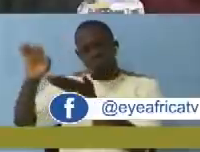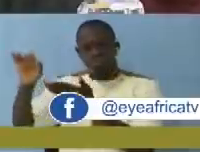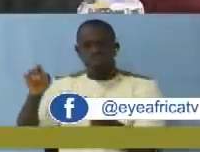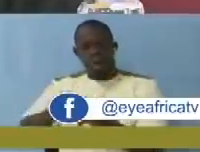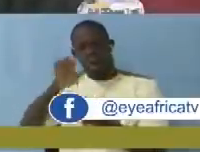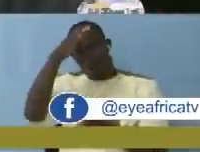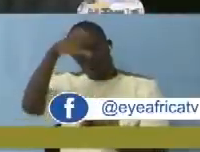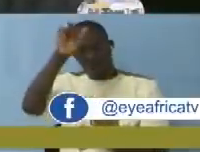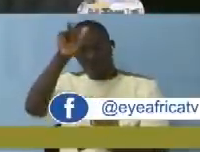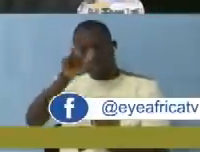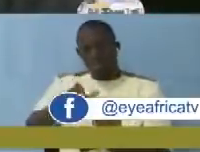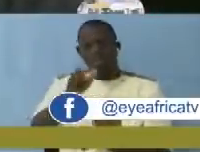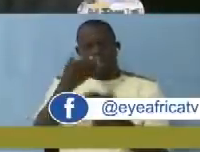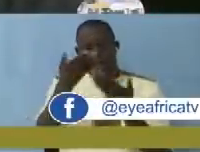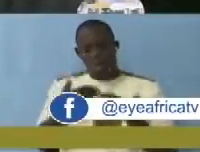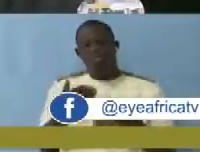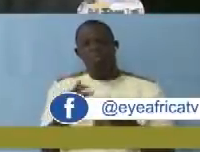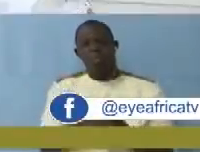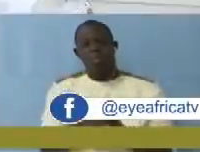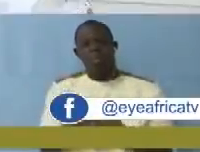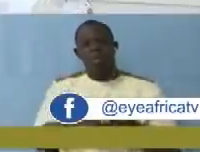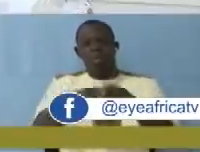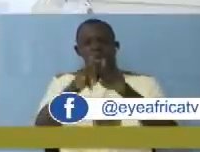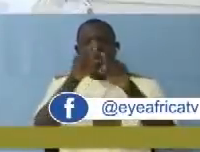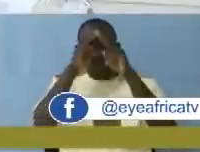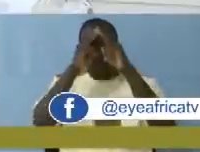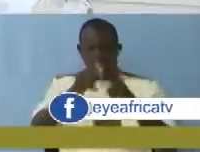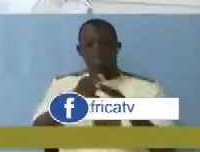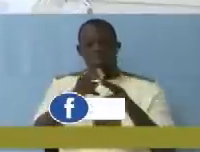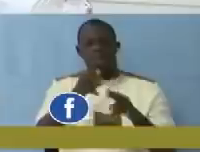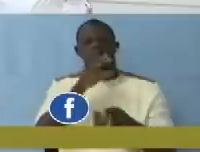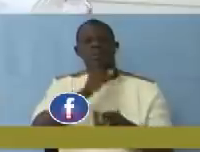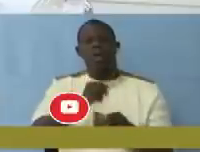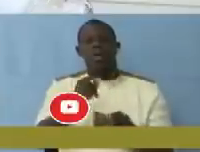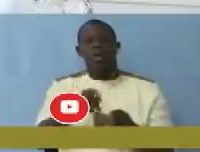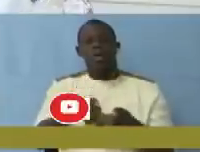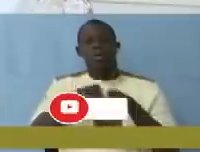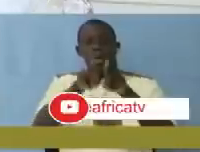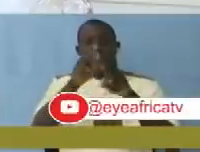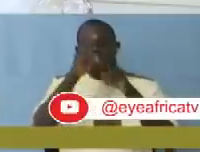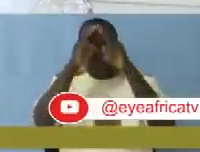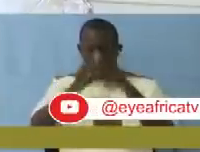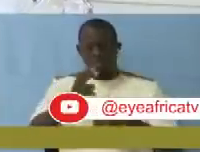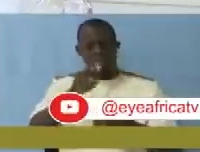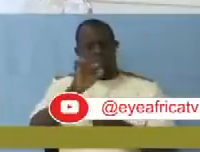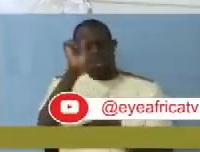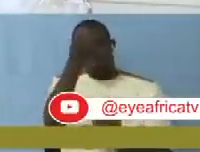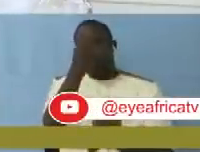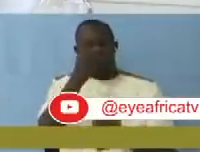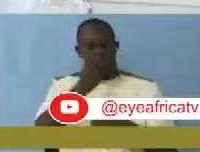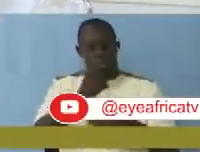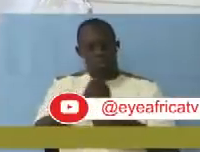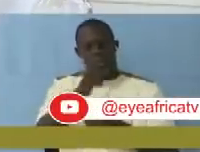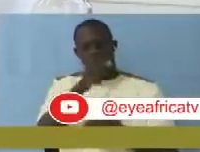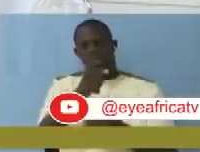here. With all respect, sir, I think I'll find it difficult to make it. I beg your pardon? I say with all respect, I'll find it difficult to make it.